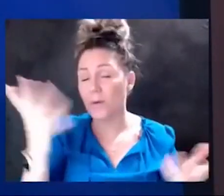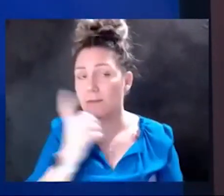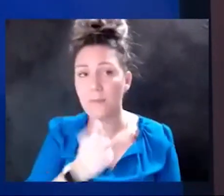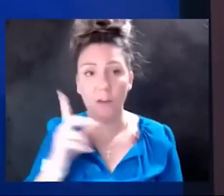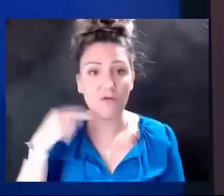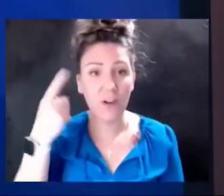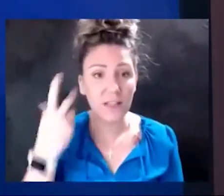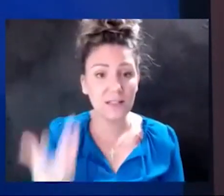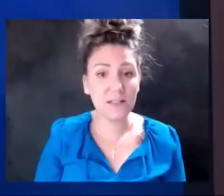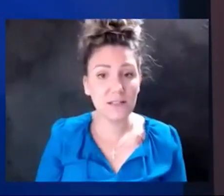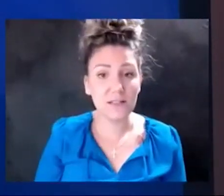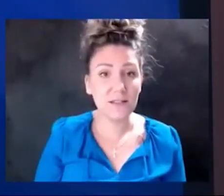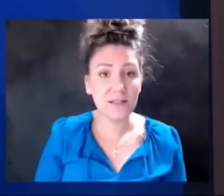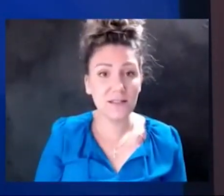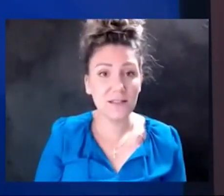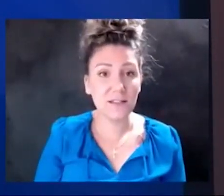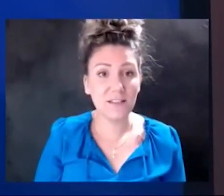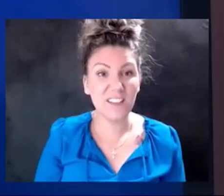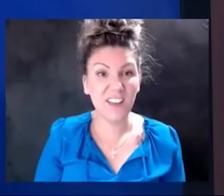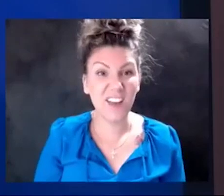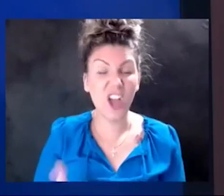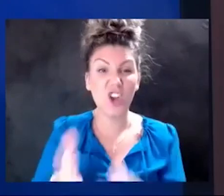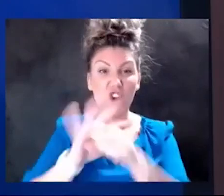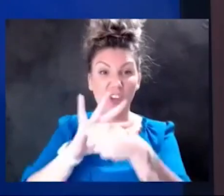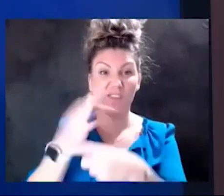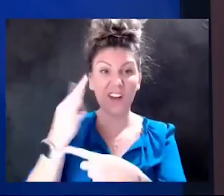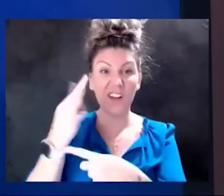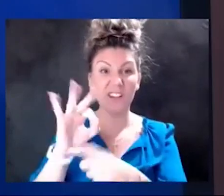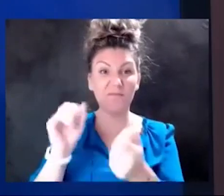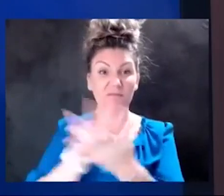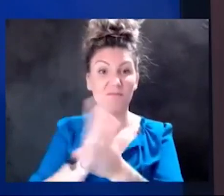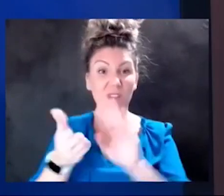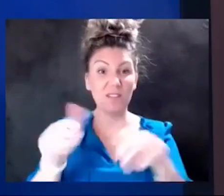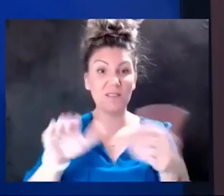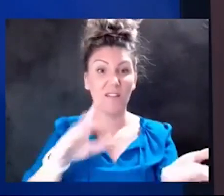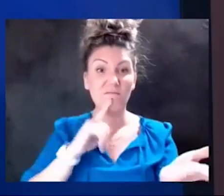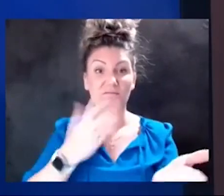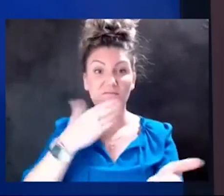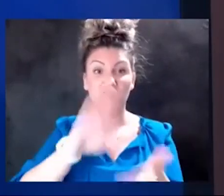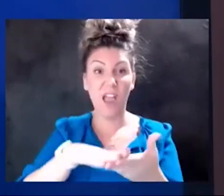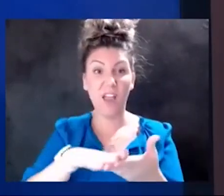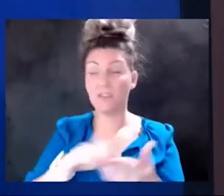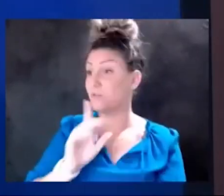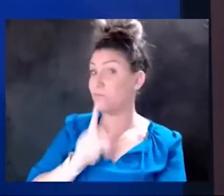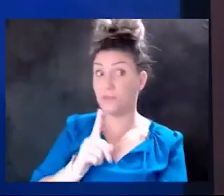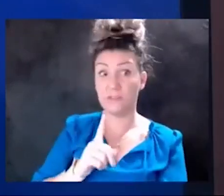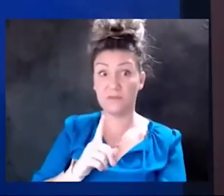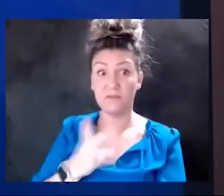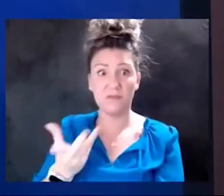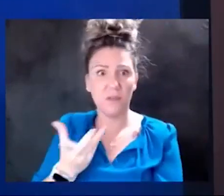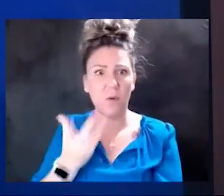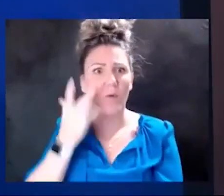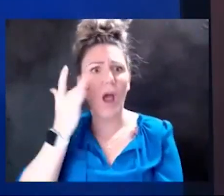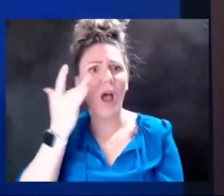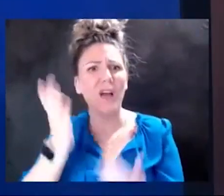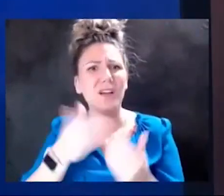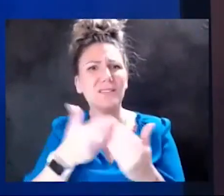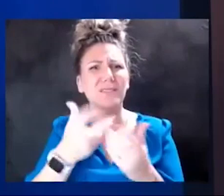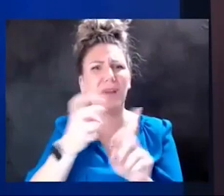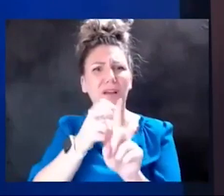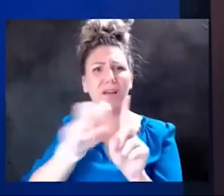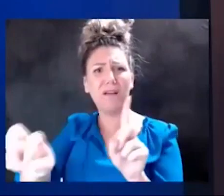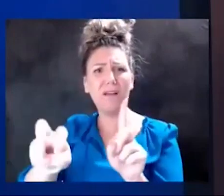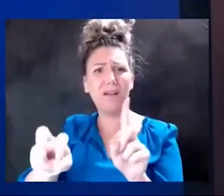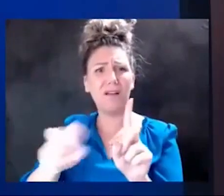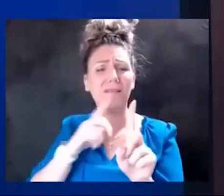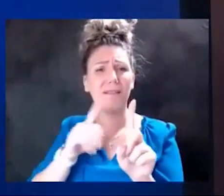from COVID-19. And Delta variant is bad, and it's real, and it's bad because it's so much more easily transmissible. You don't want to do